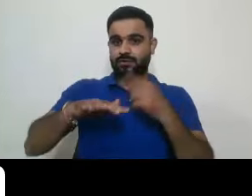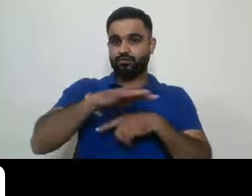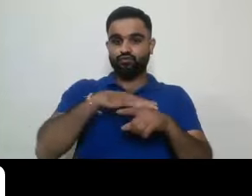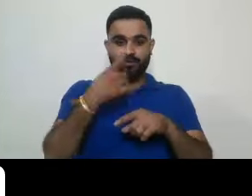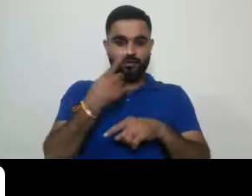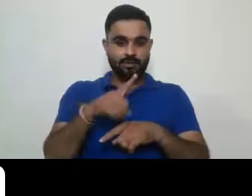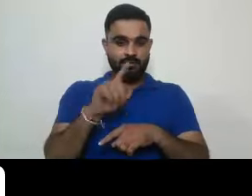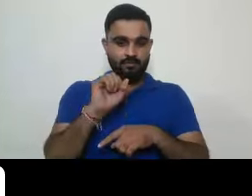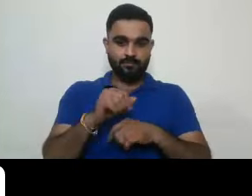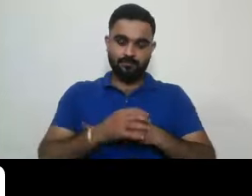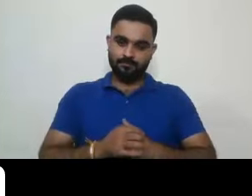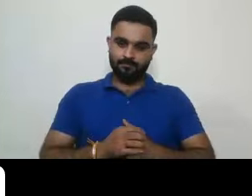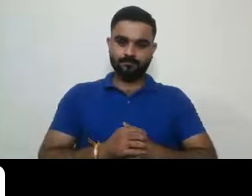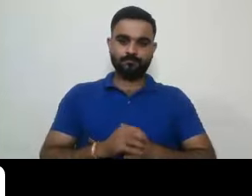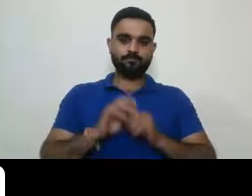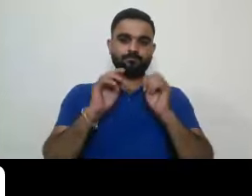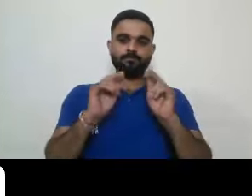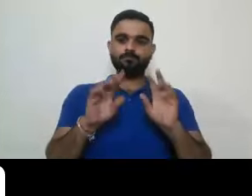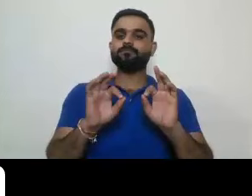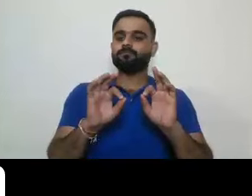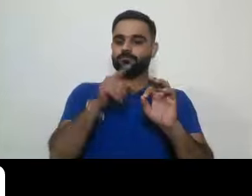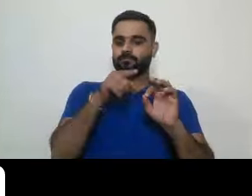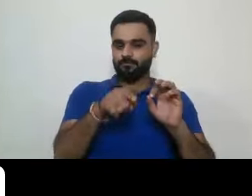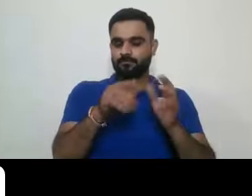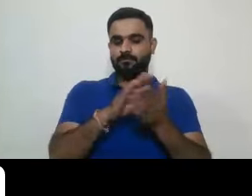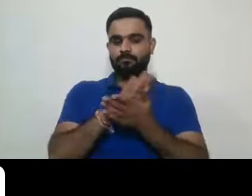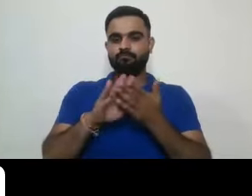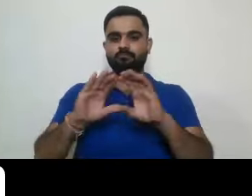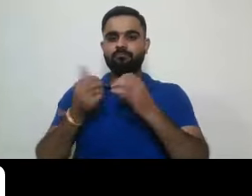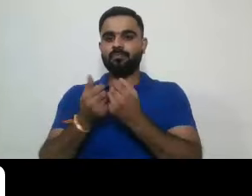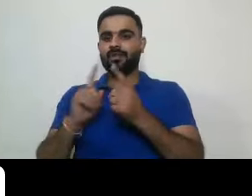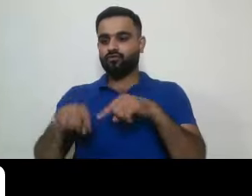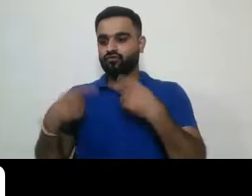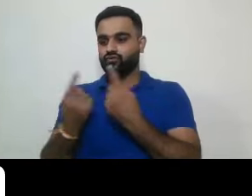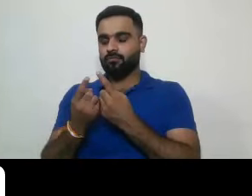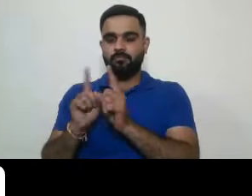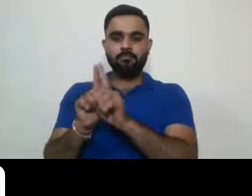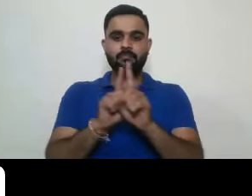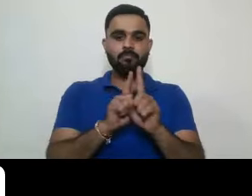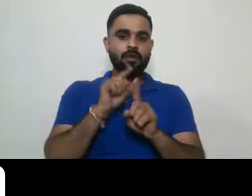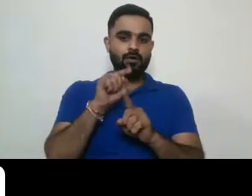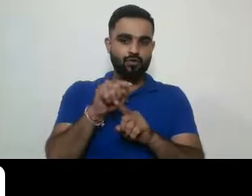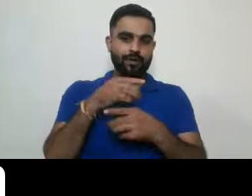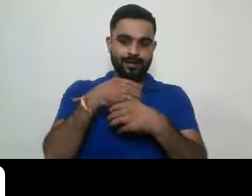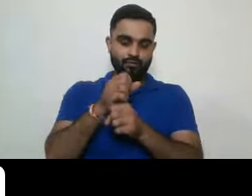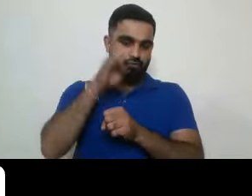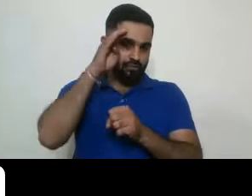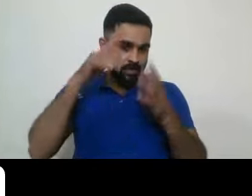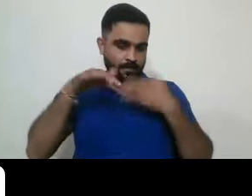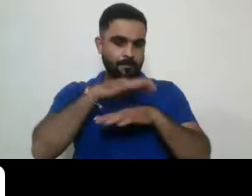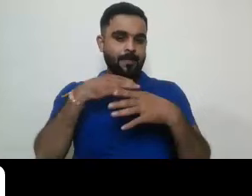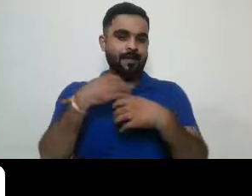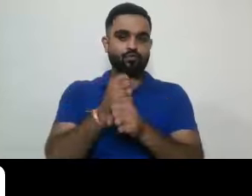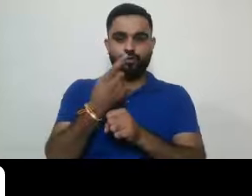right. Okay, Kahoot, not in the classroom, menti.com. Okay. While making lesson plans, that's